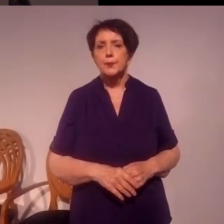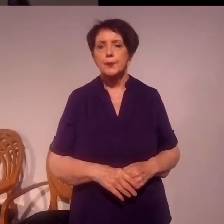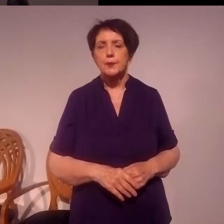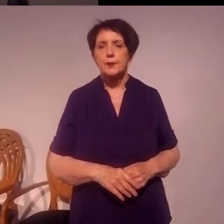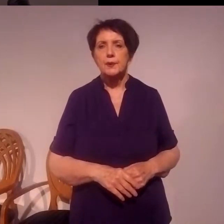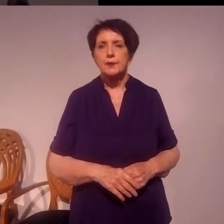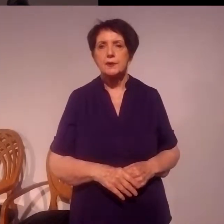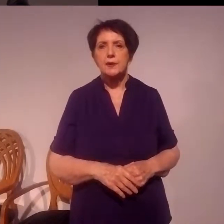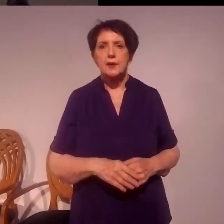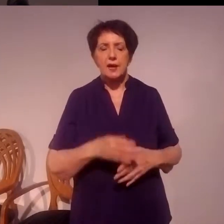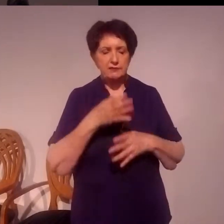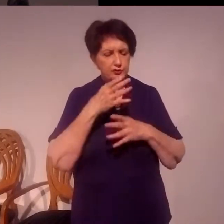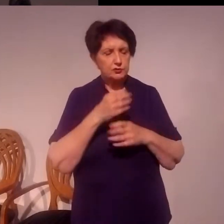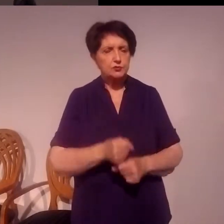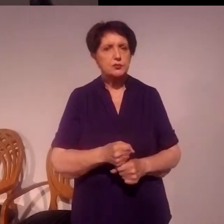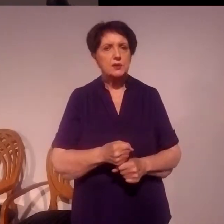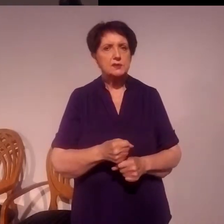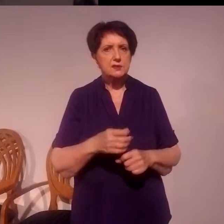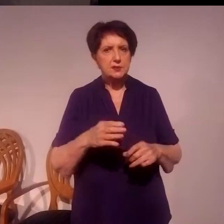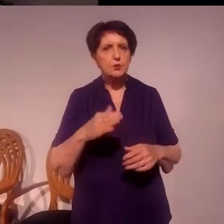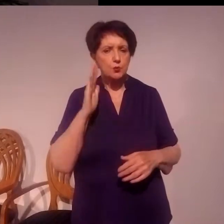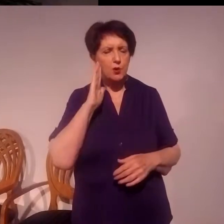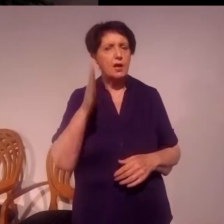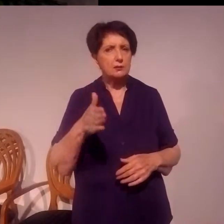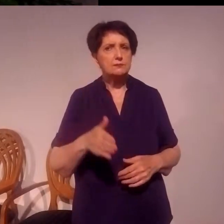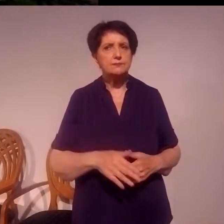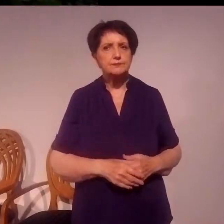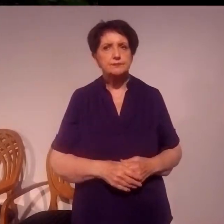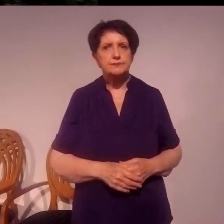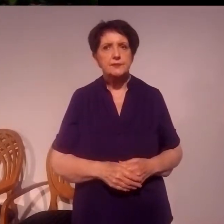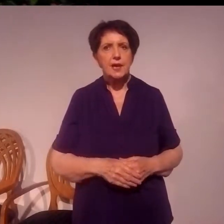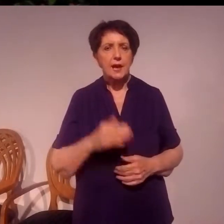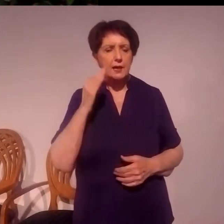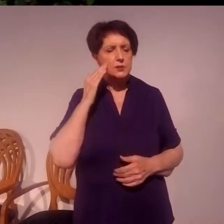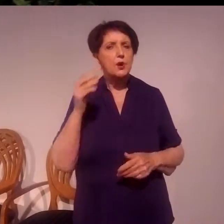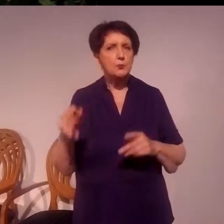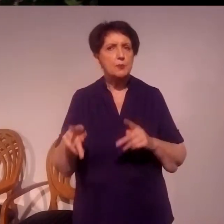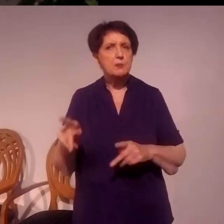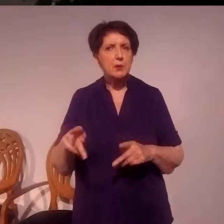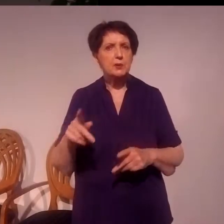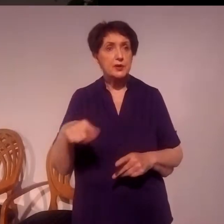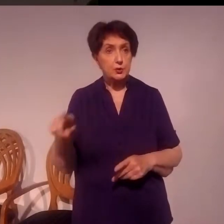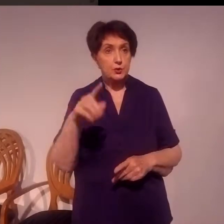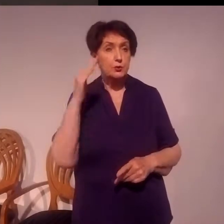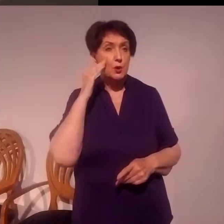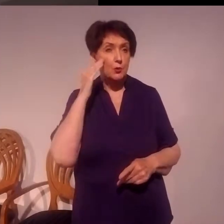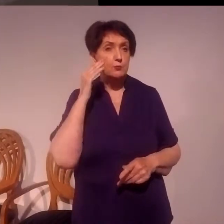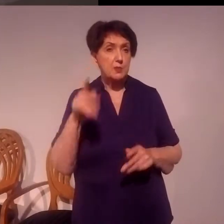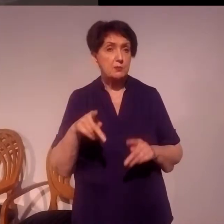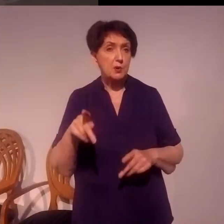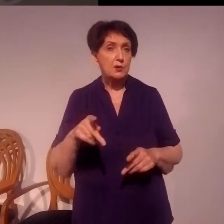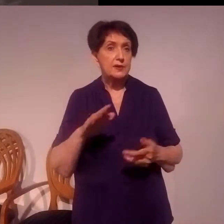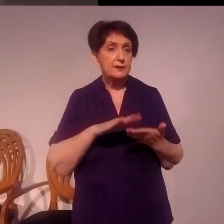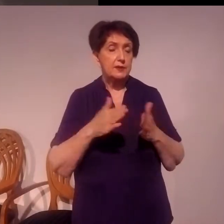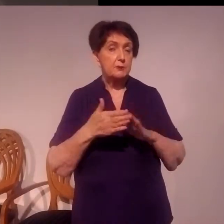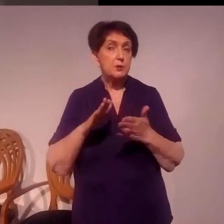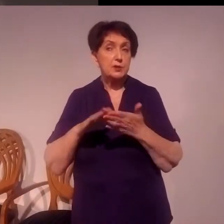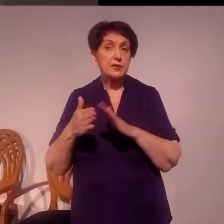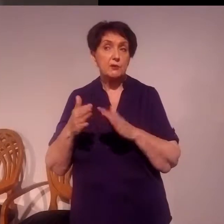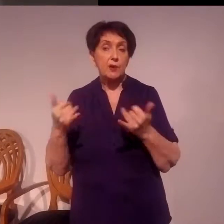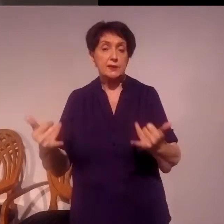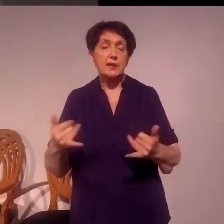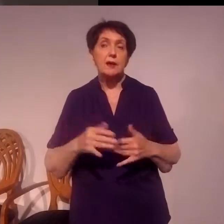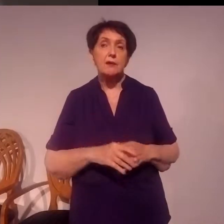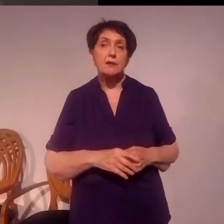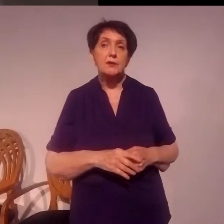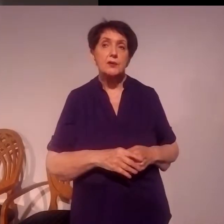I've got to trust that you're going to take this up. I know that there are people, and you know that there are people right now in this community that